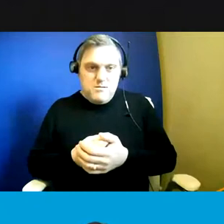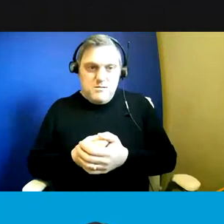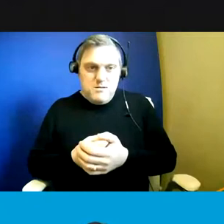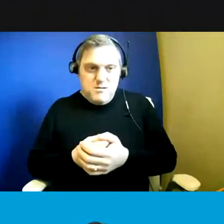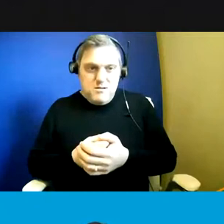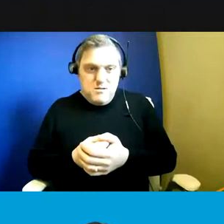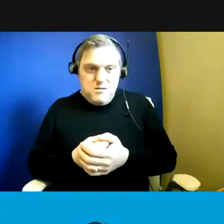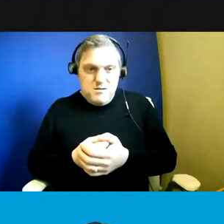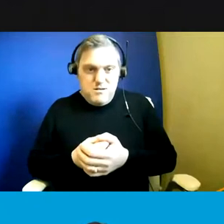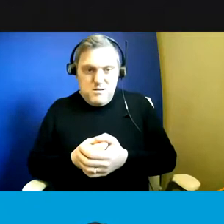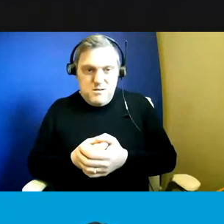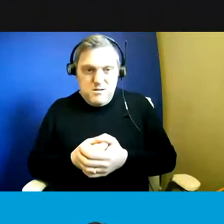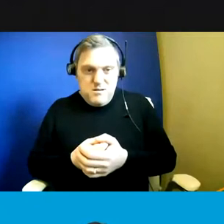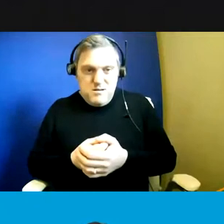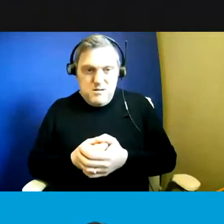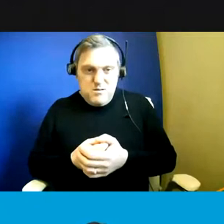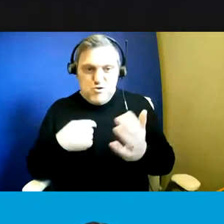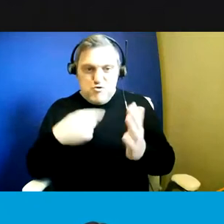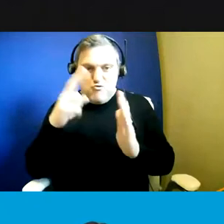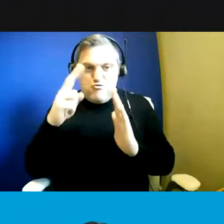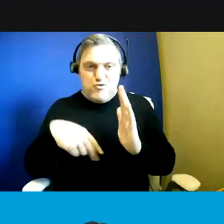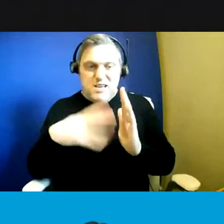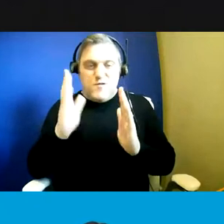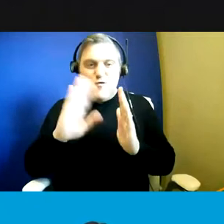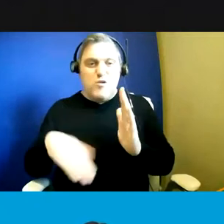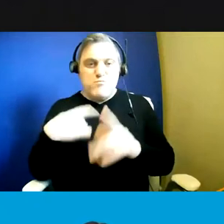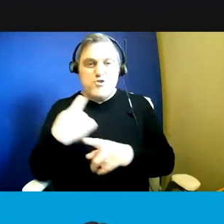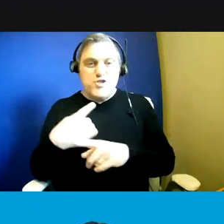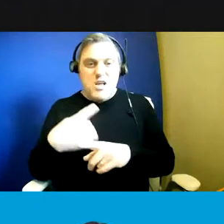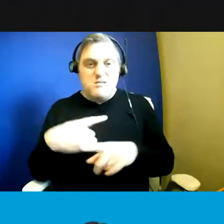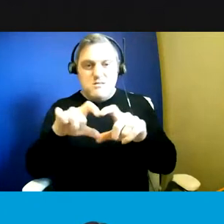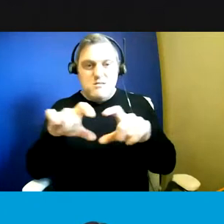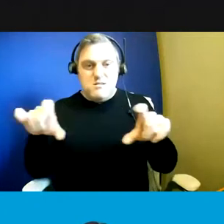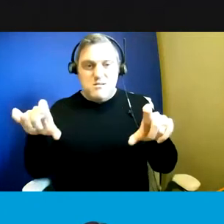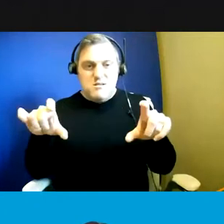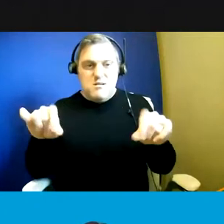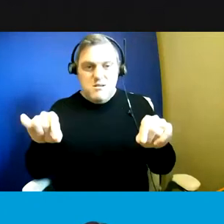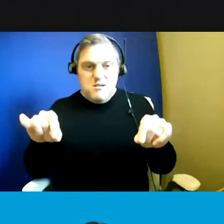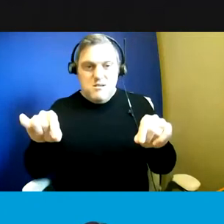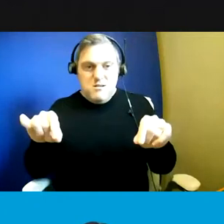It's fine if you don't. I'm just reading it out from the chat box.